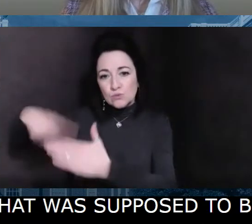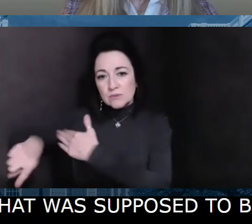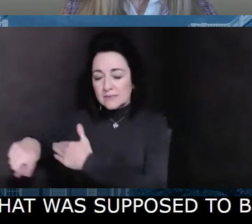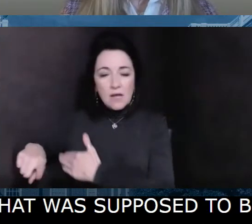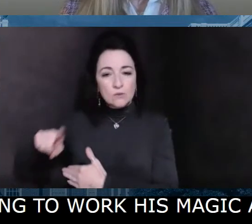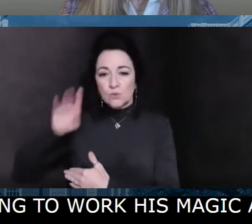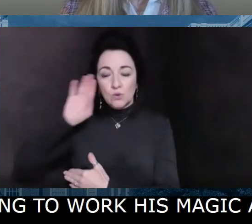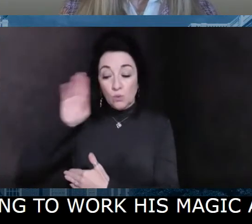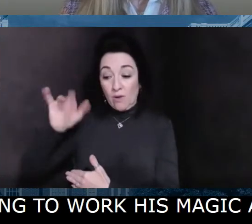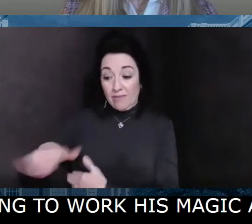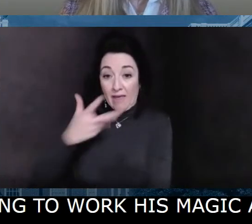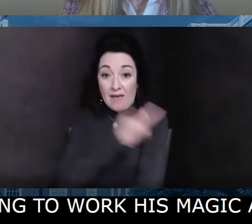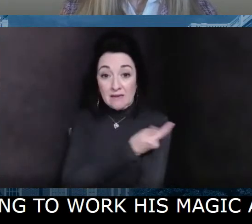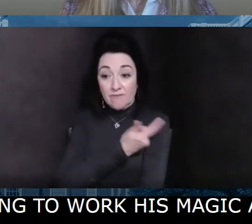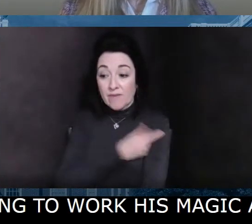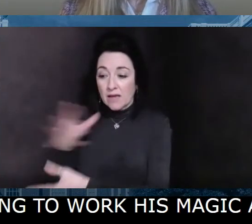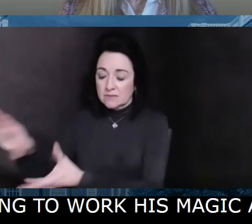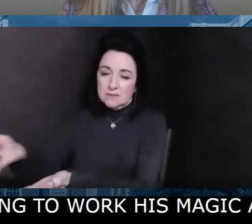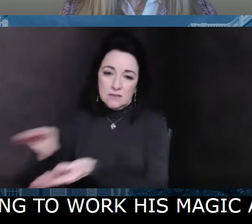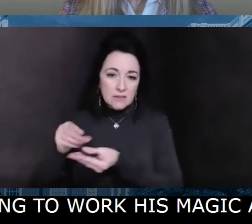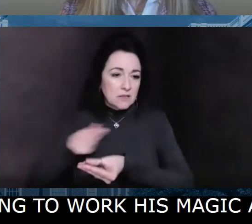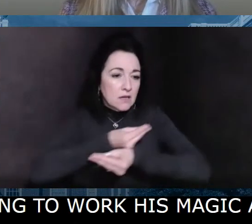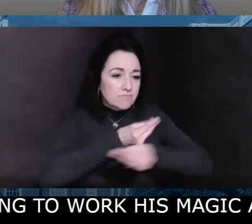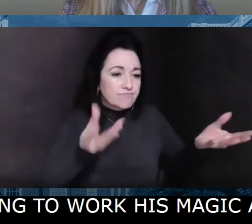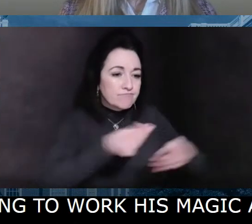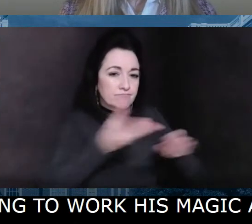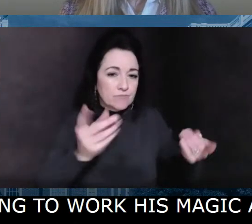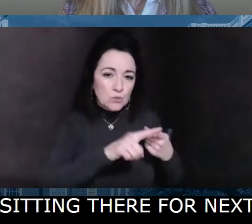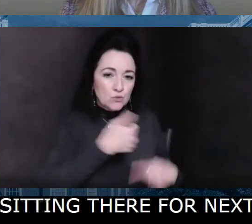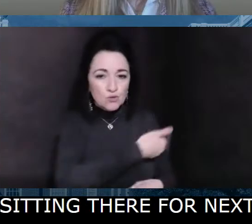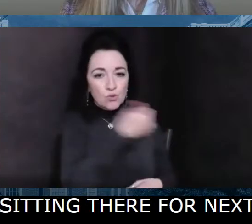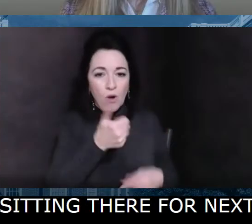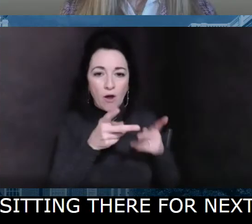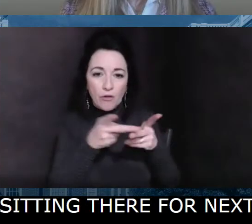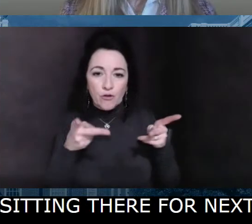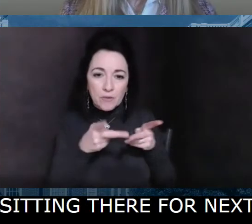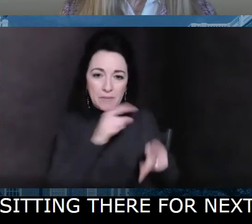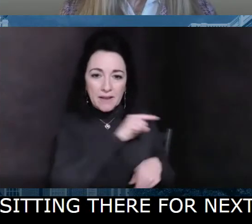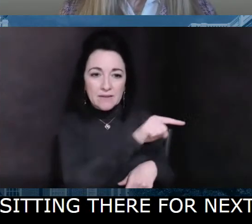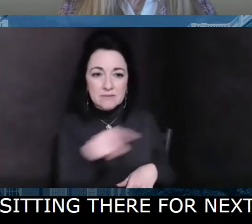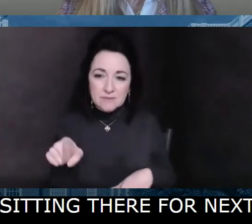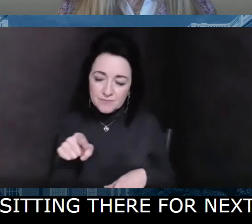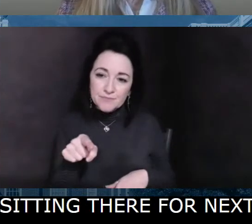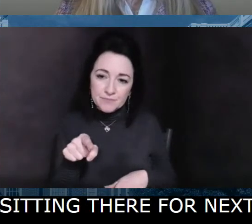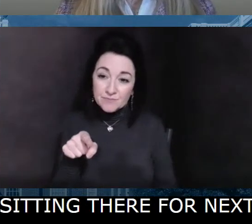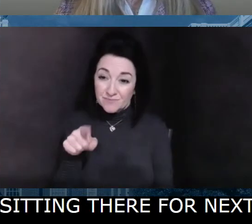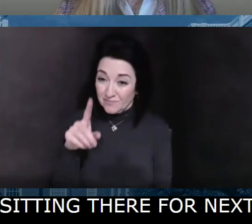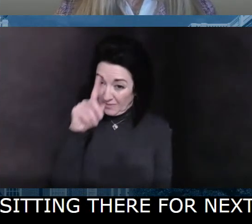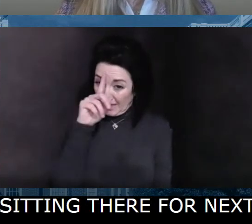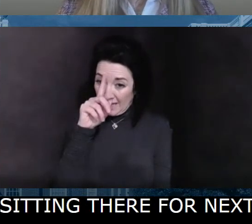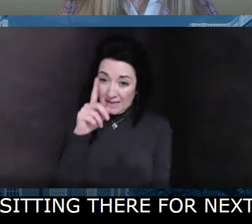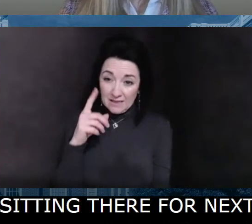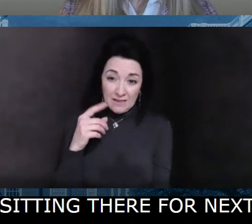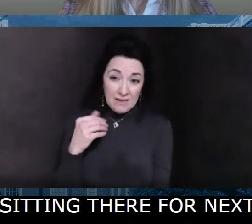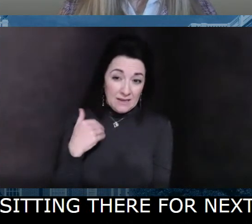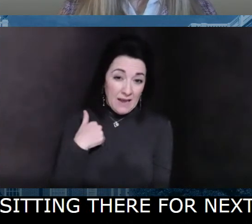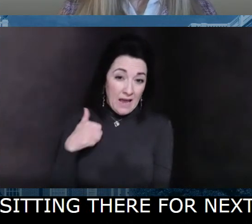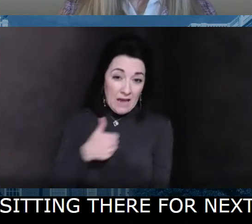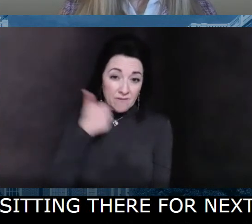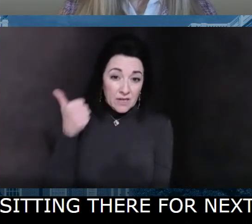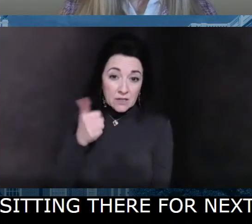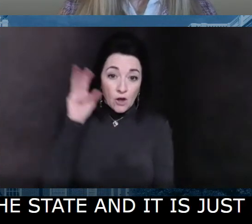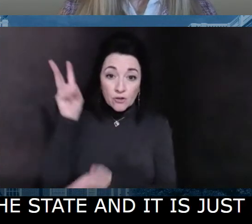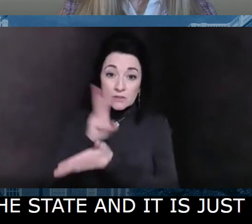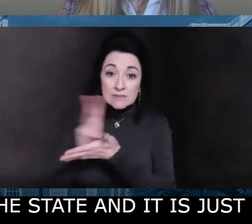state, so it'll just be put to good use with other partners. But I think we still got another, probably 6 weeks where this is